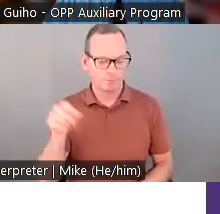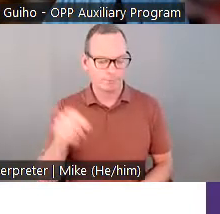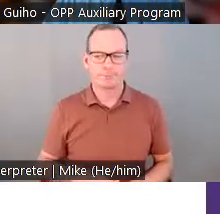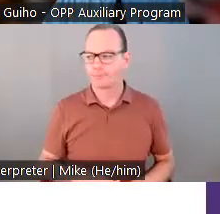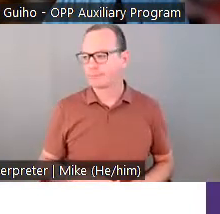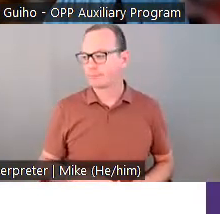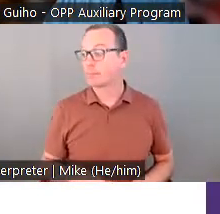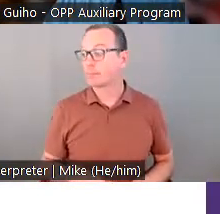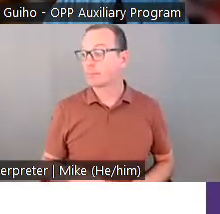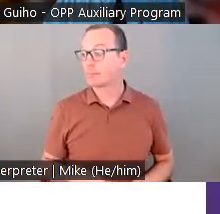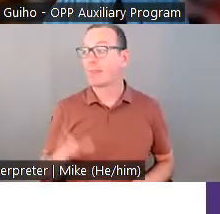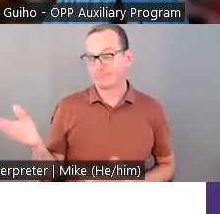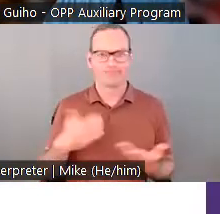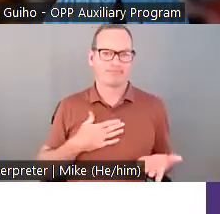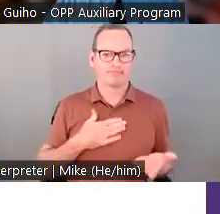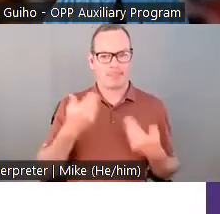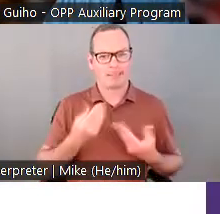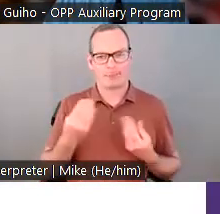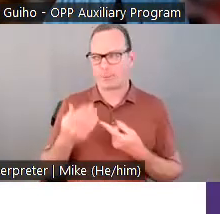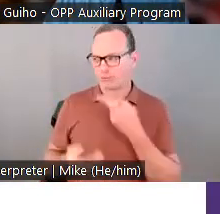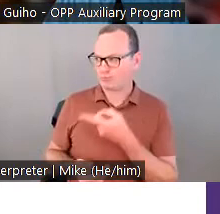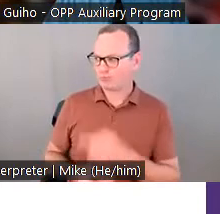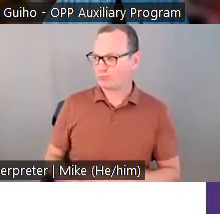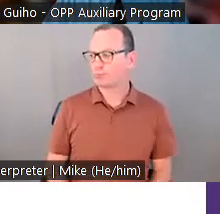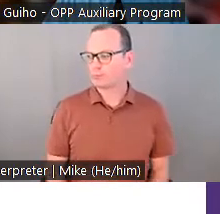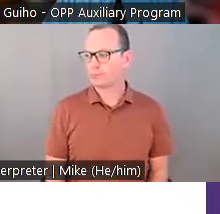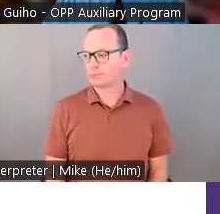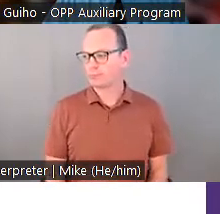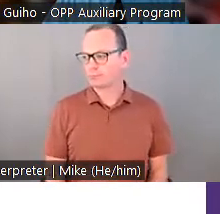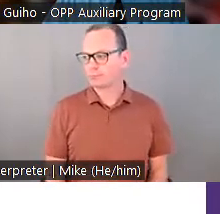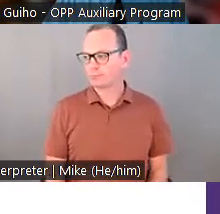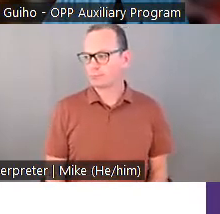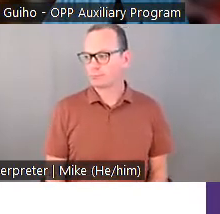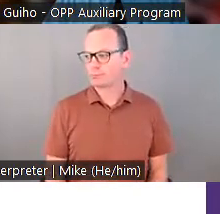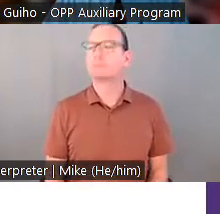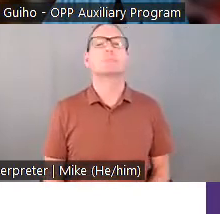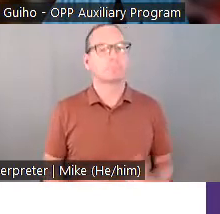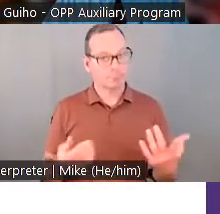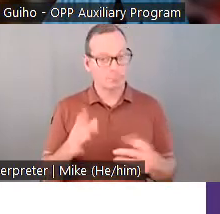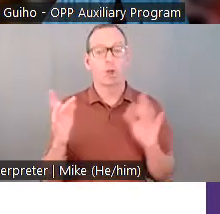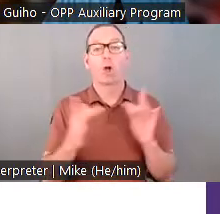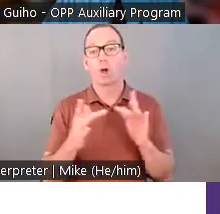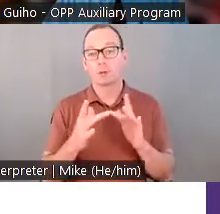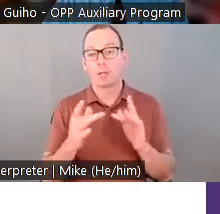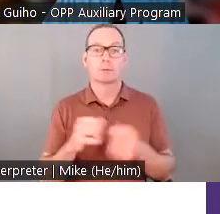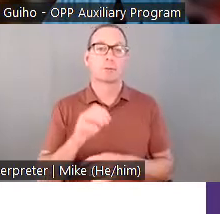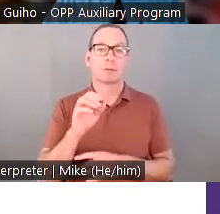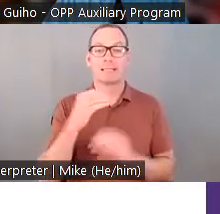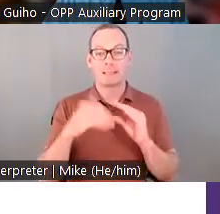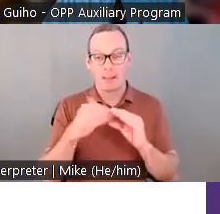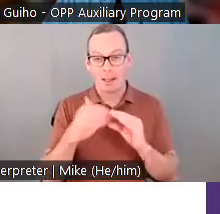contact information for those who are interested and want to reach out. You can call or by email